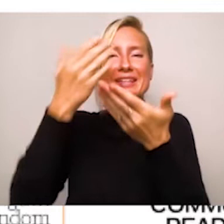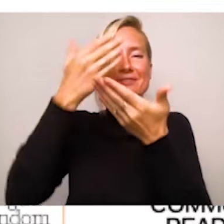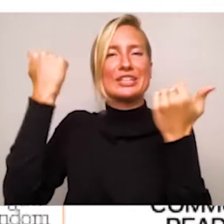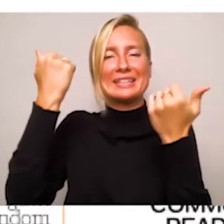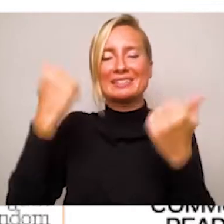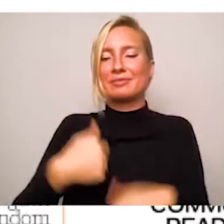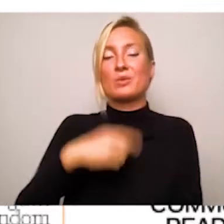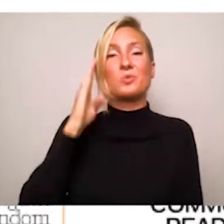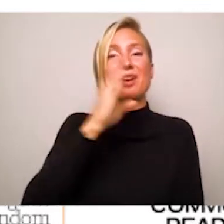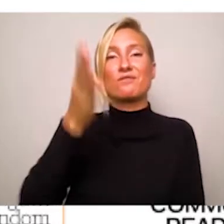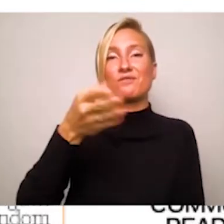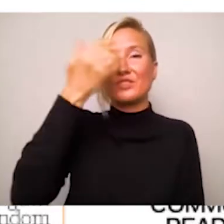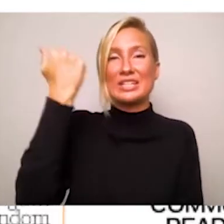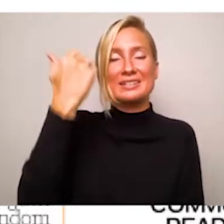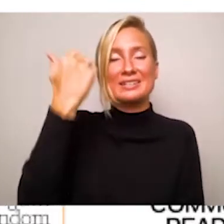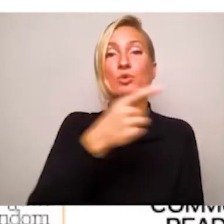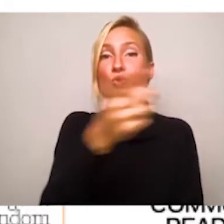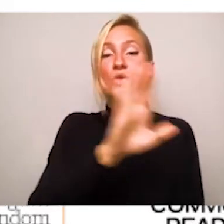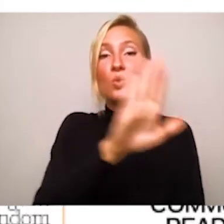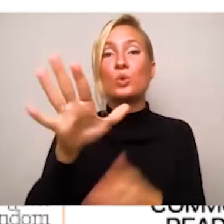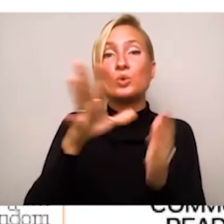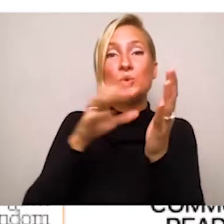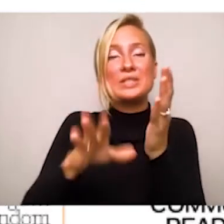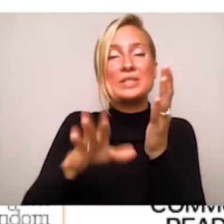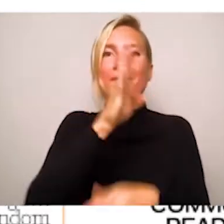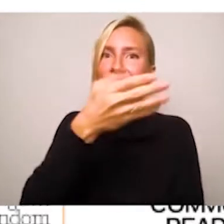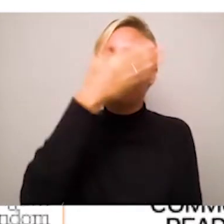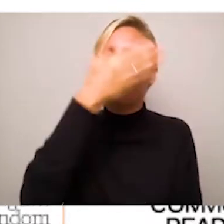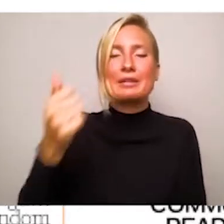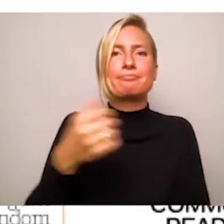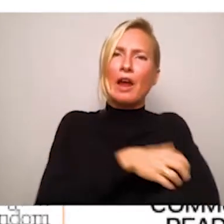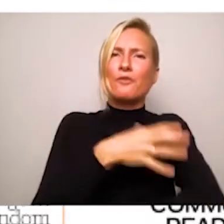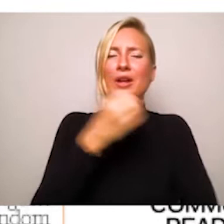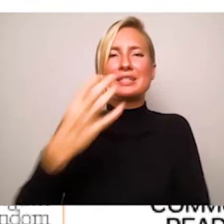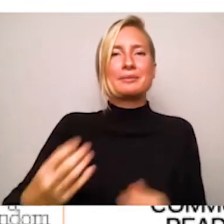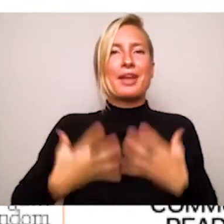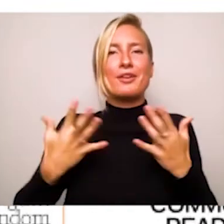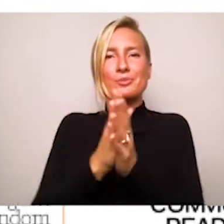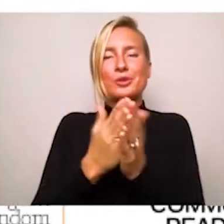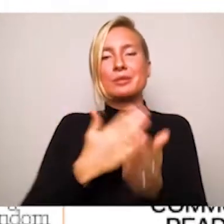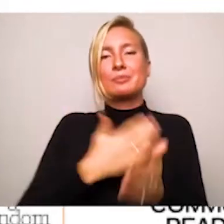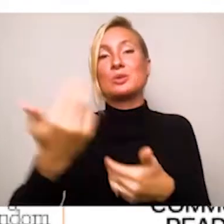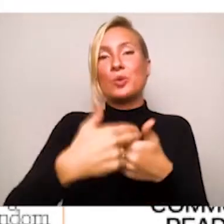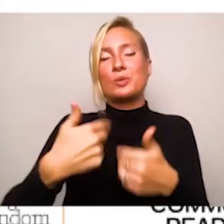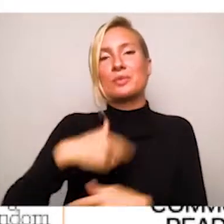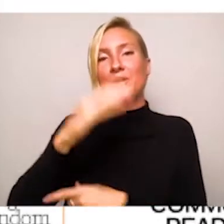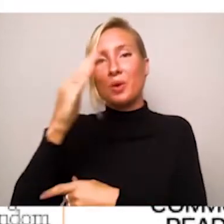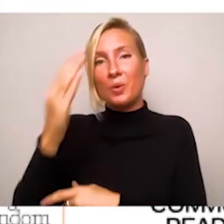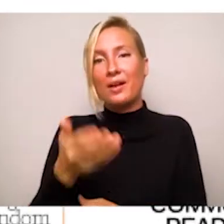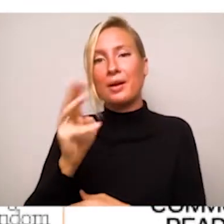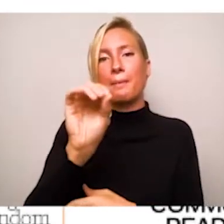you've had a chance to read this powerful and inspiring book. Please join me in welcoming Mondiant Dogon.